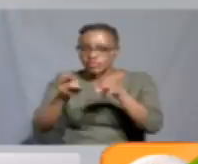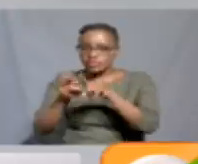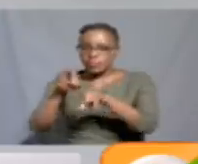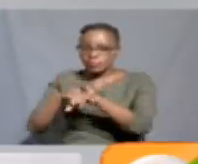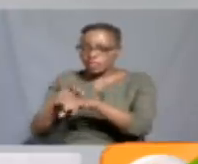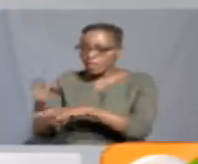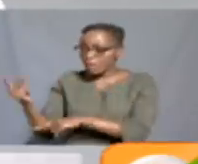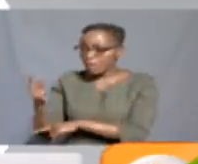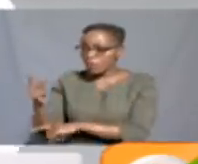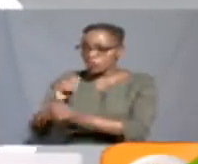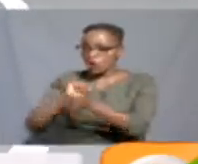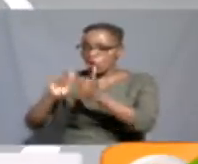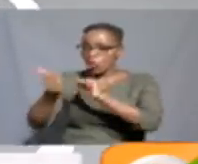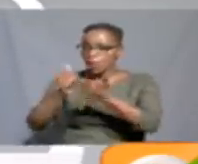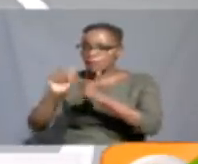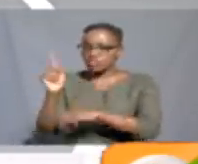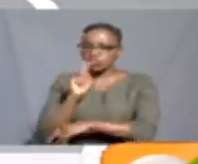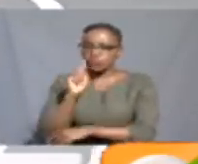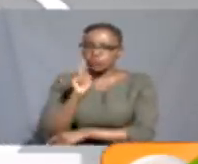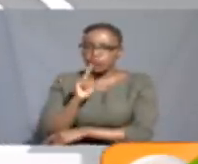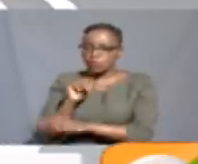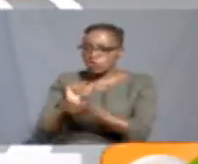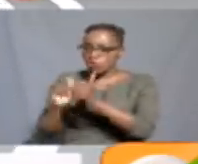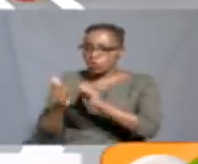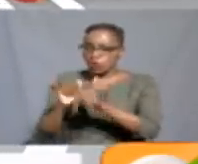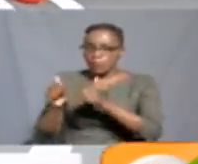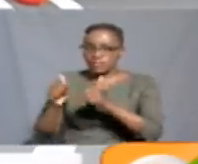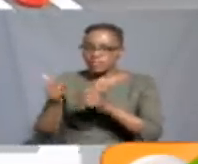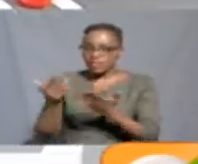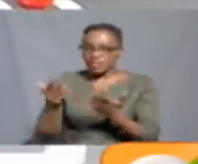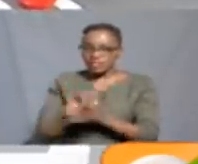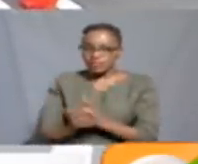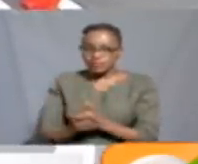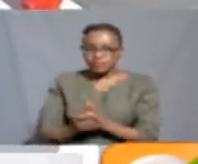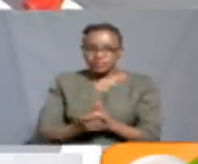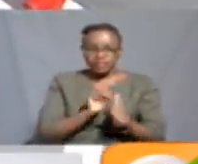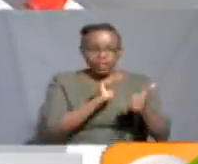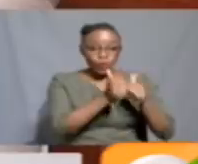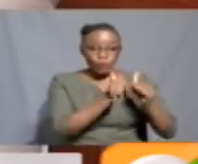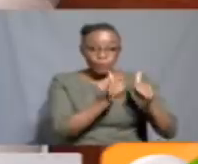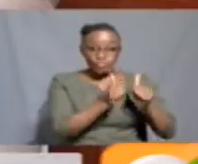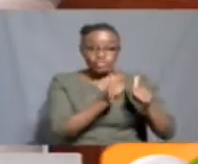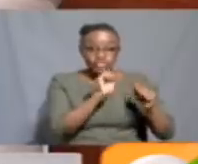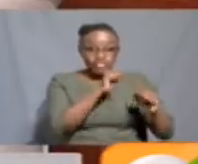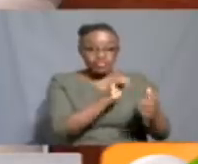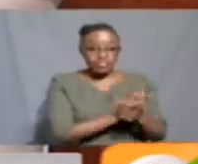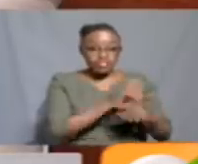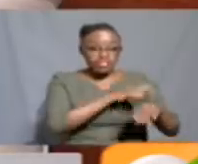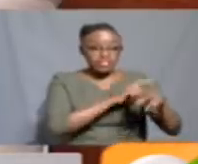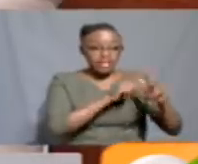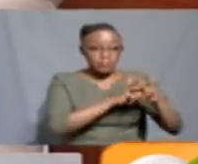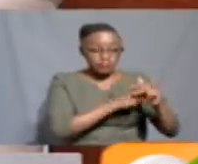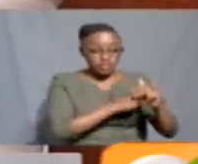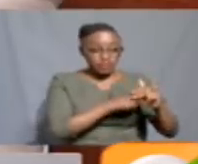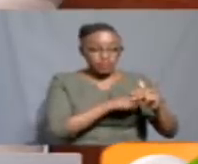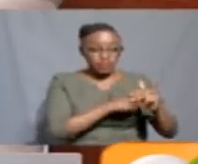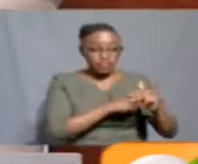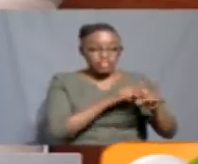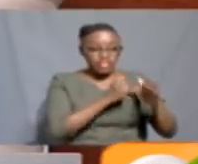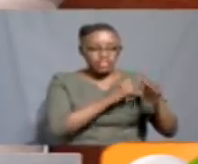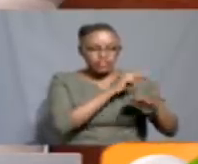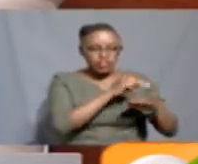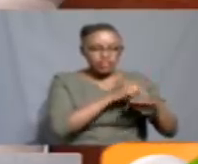two were big competition, weren't you? I mean, you were competitors. Yeah, yeah. Very, very, very big competition. You know, when we started with this Nation